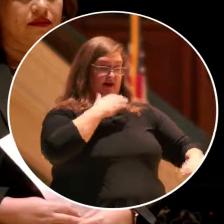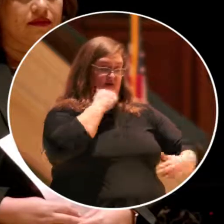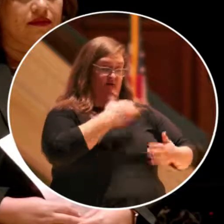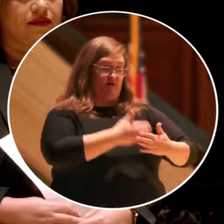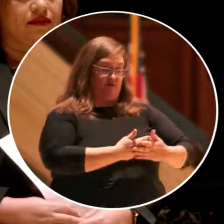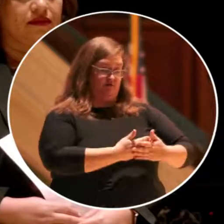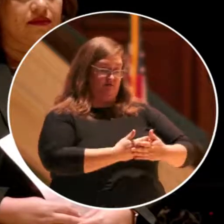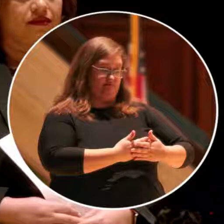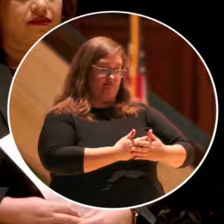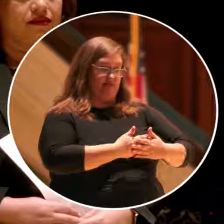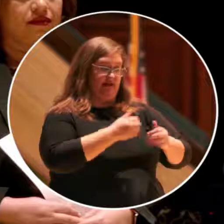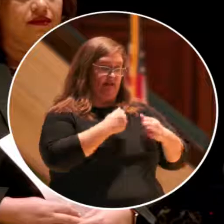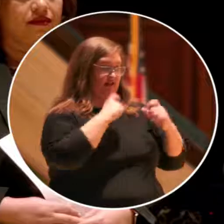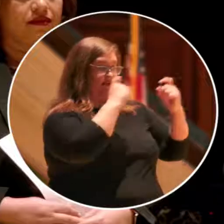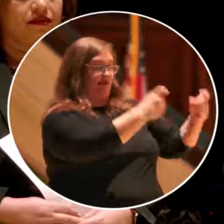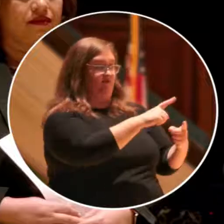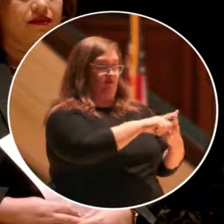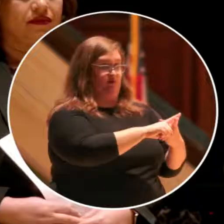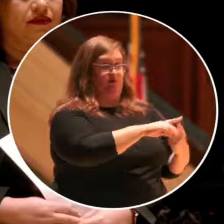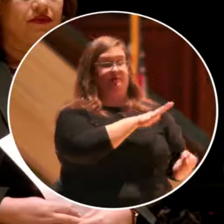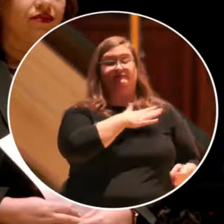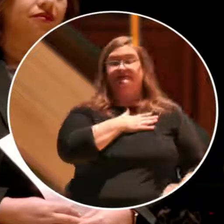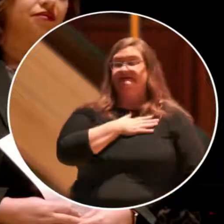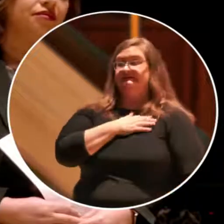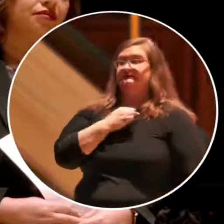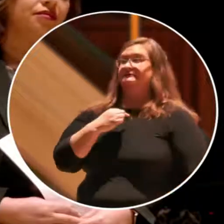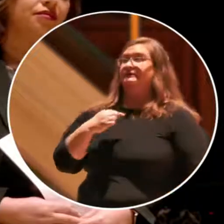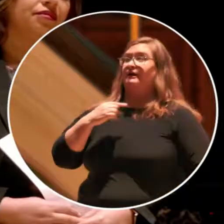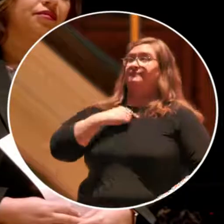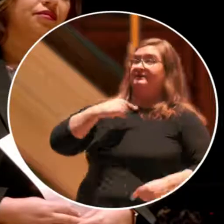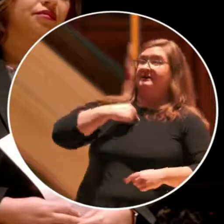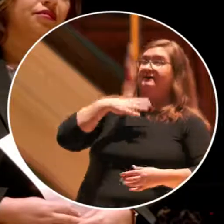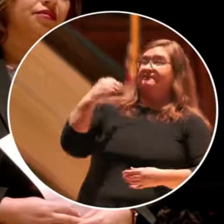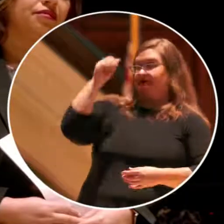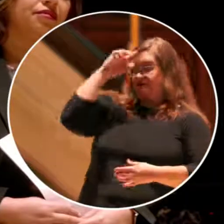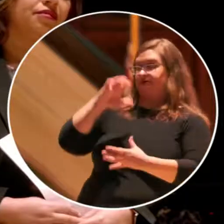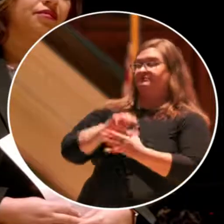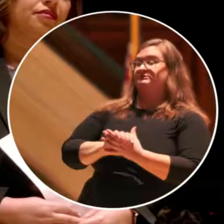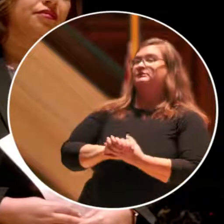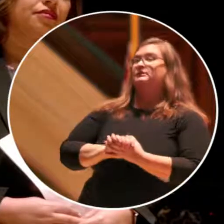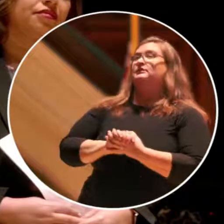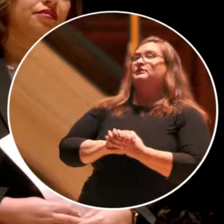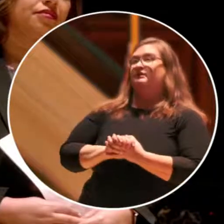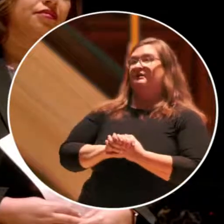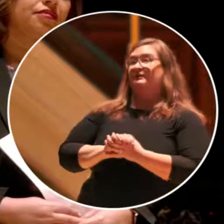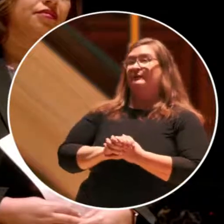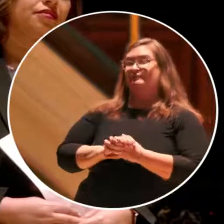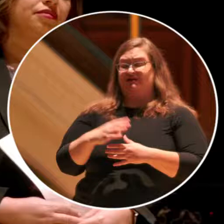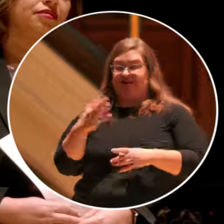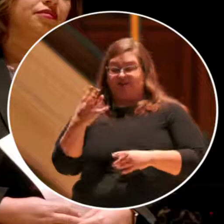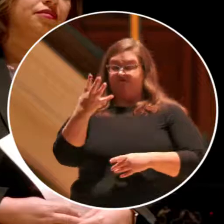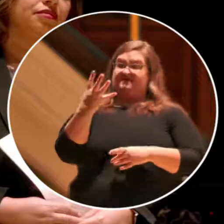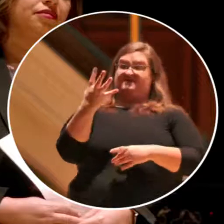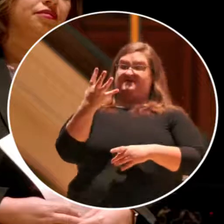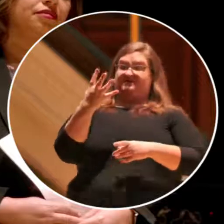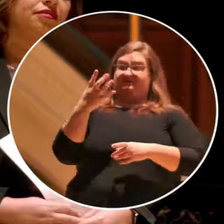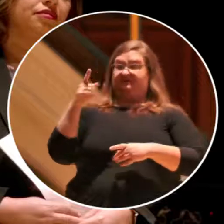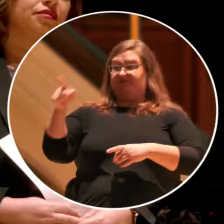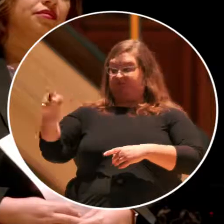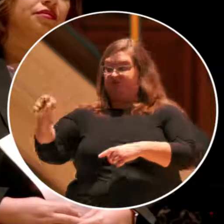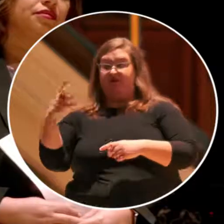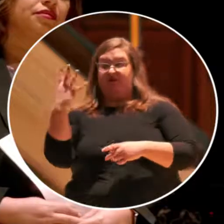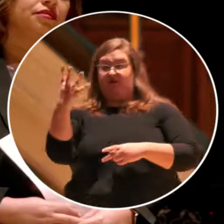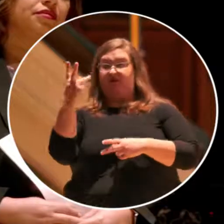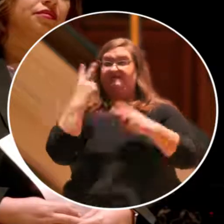to her. We agreed to 4 visits a year. I told our lawyer that seemed like not enough, but